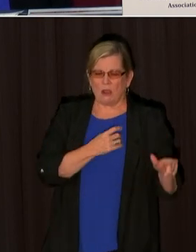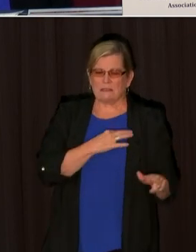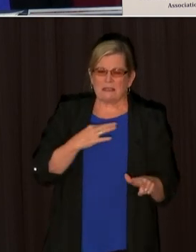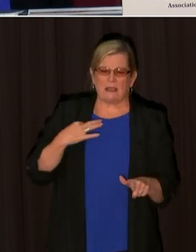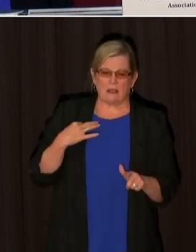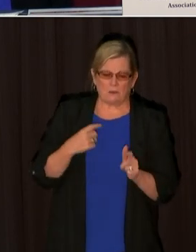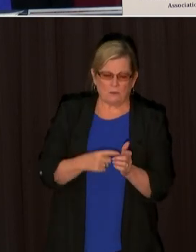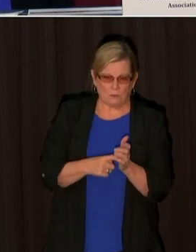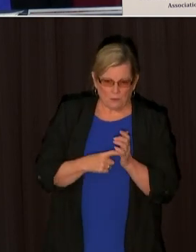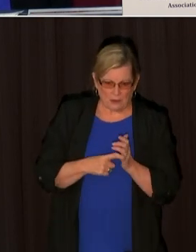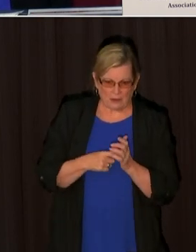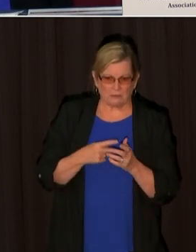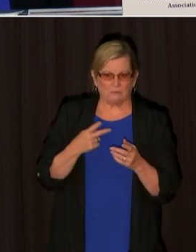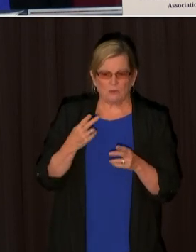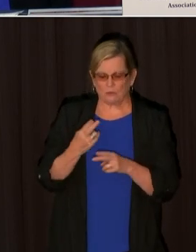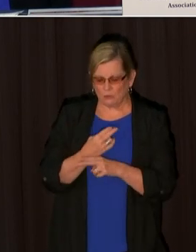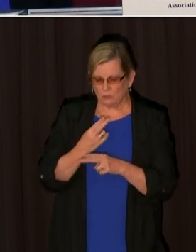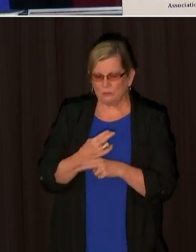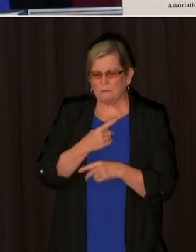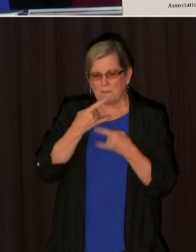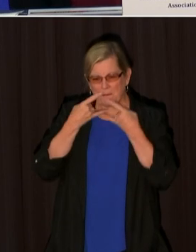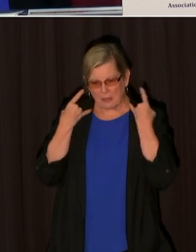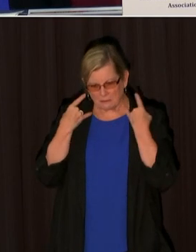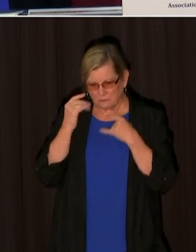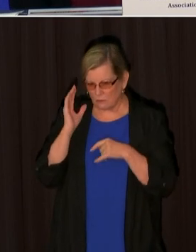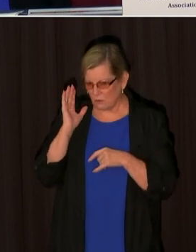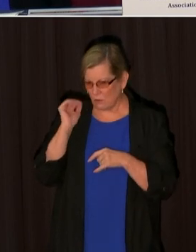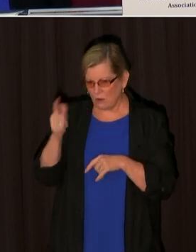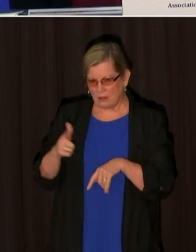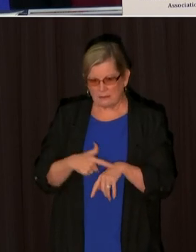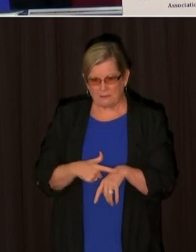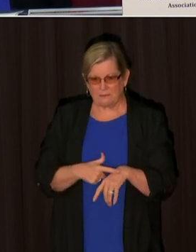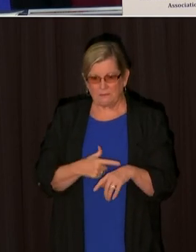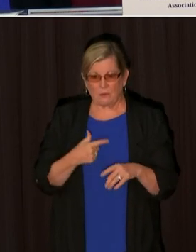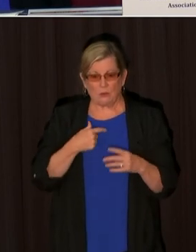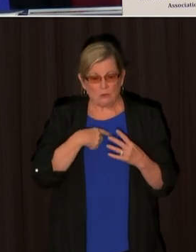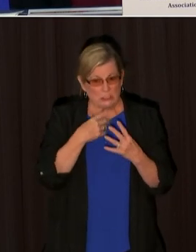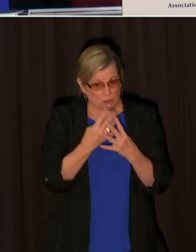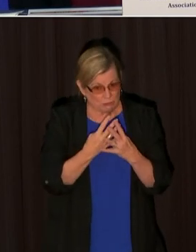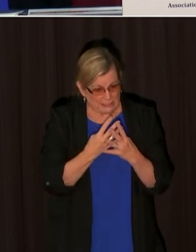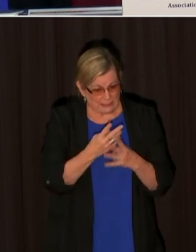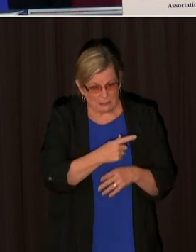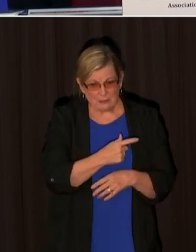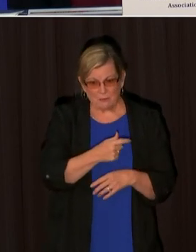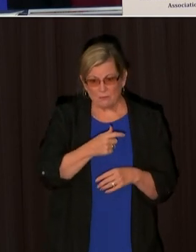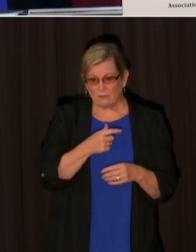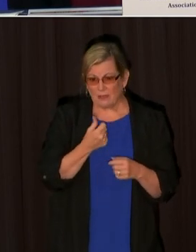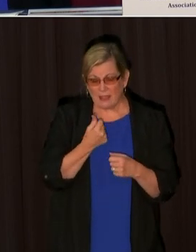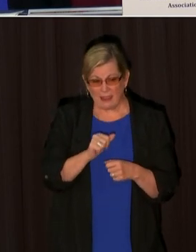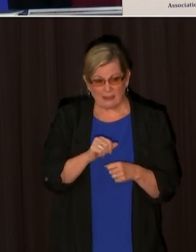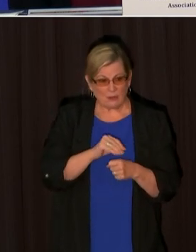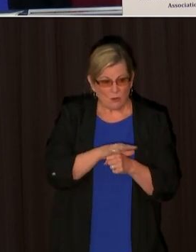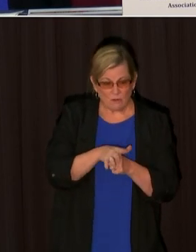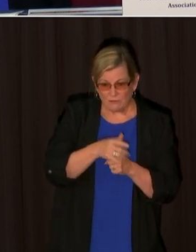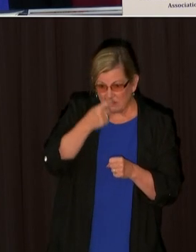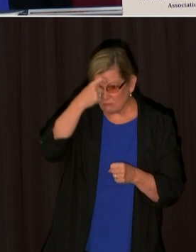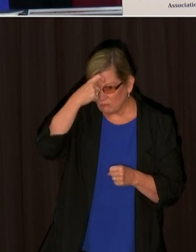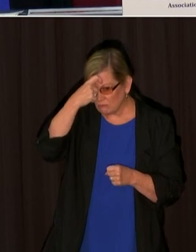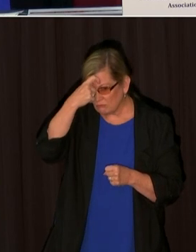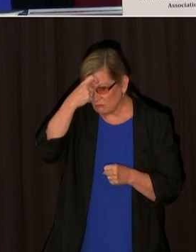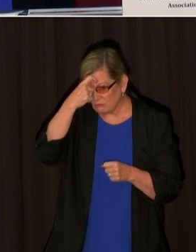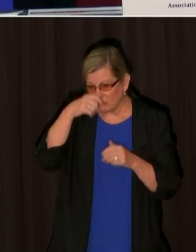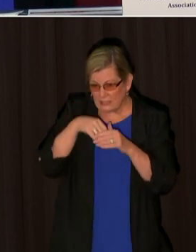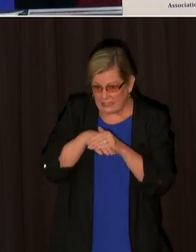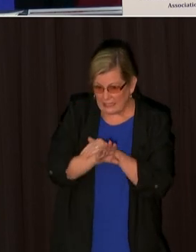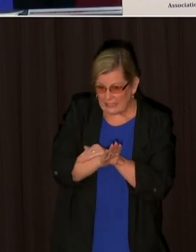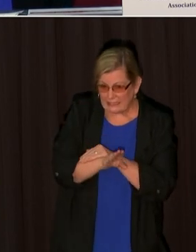We are doing consistent screening for COVID systems at COVID-19 symptoms at entrances. There's